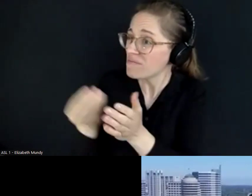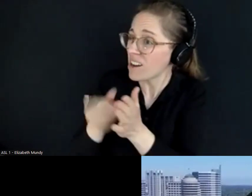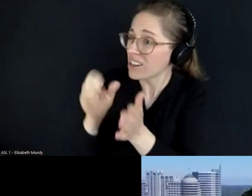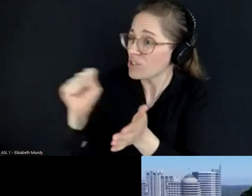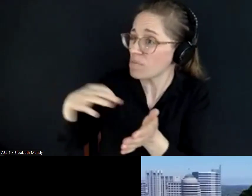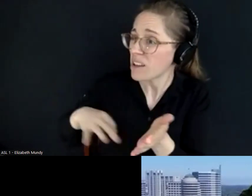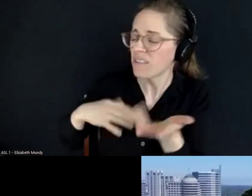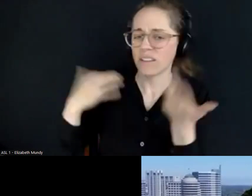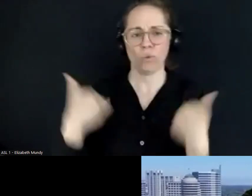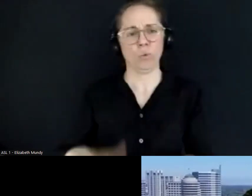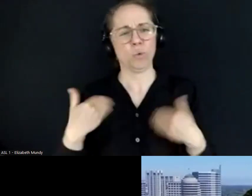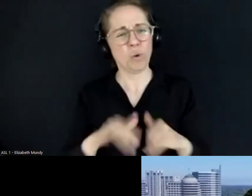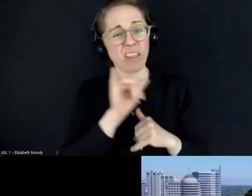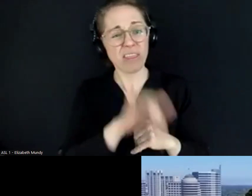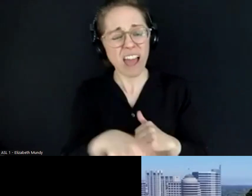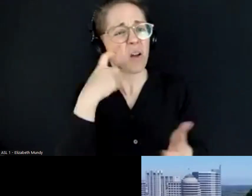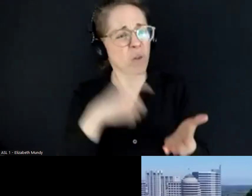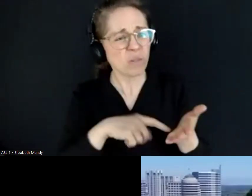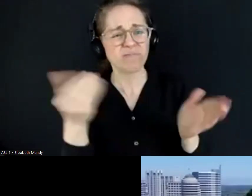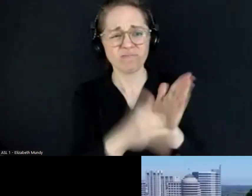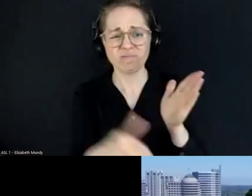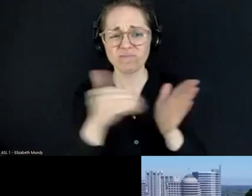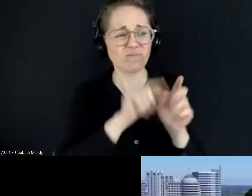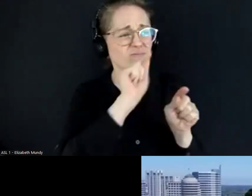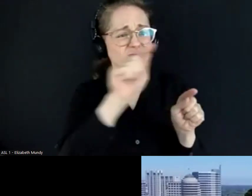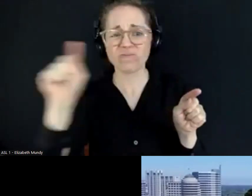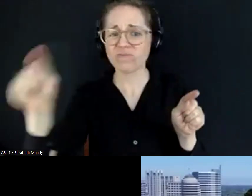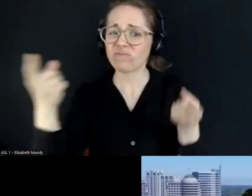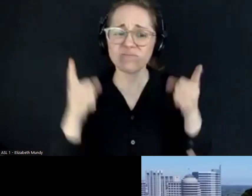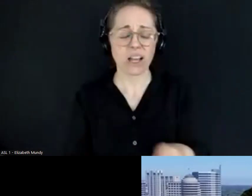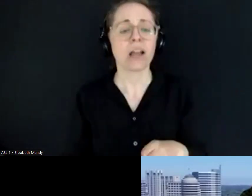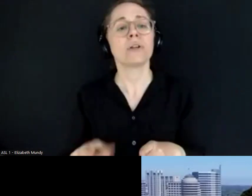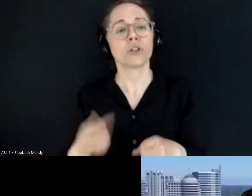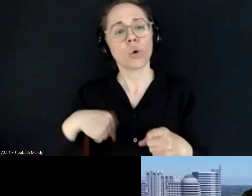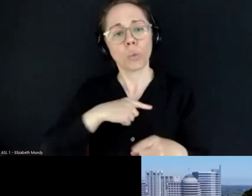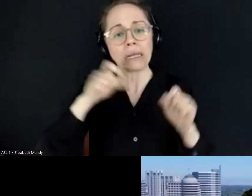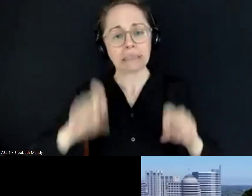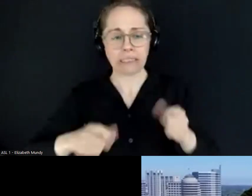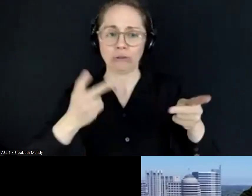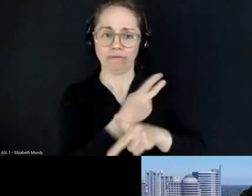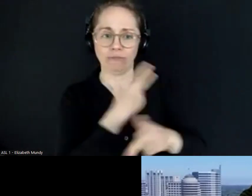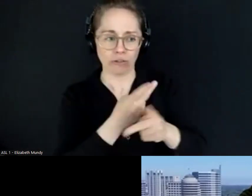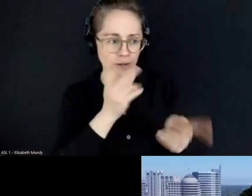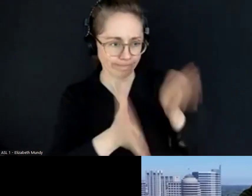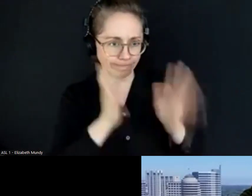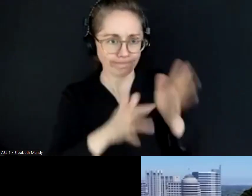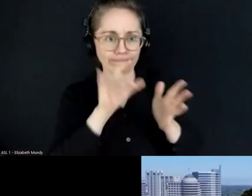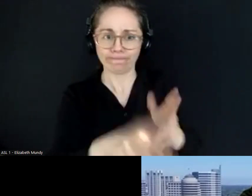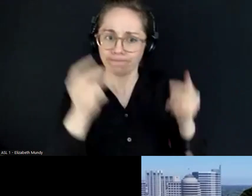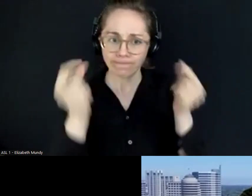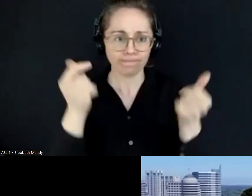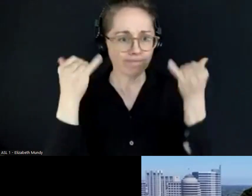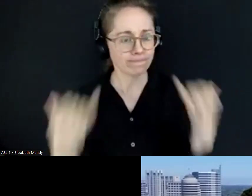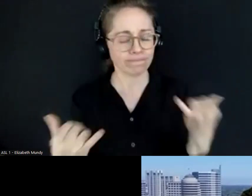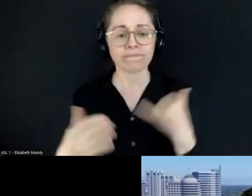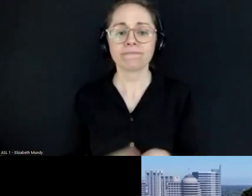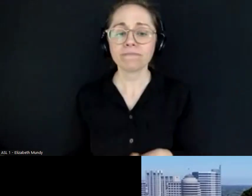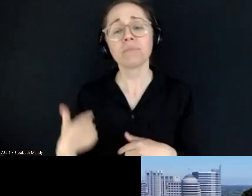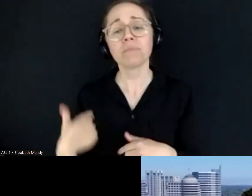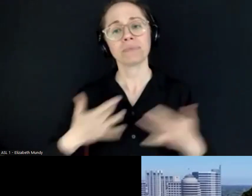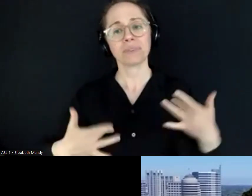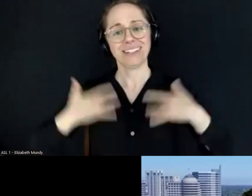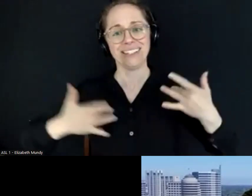that vulnerability is something that we want to address with urgency. So I'm really excited to be in partnership with all of